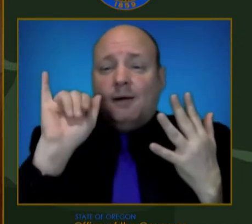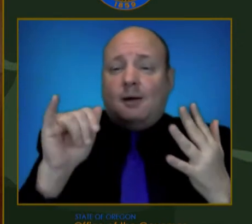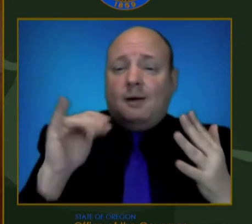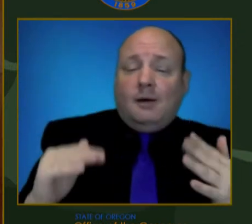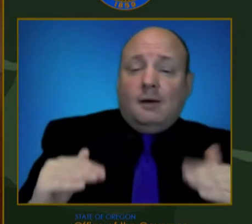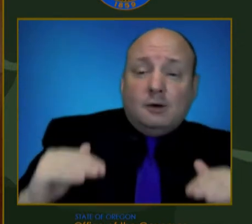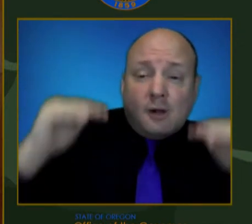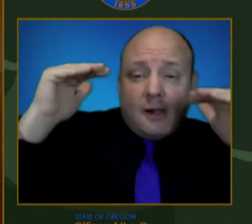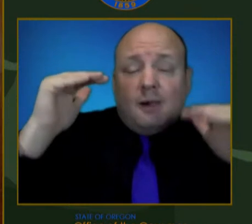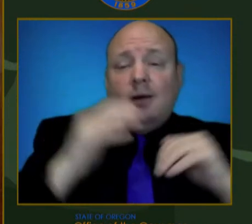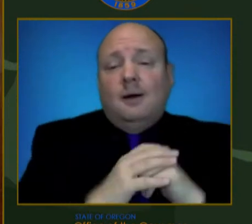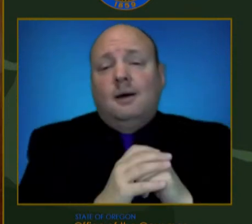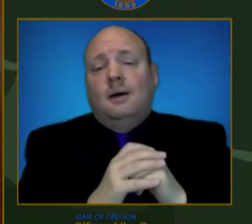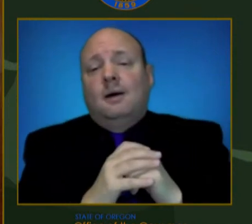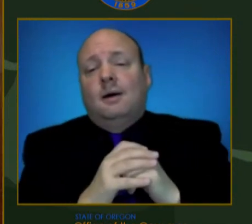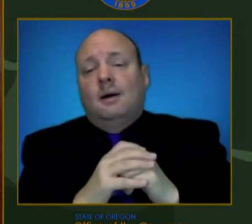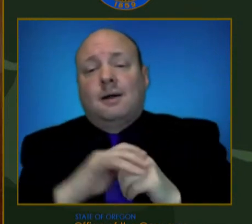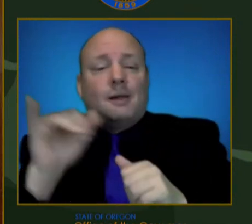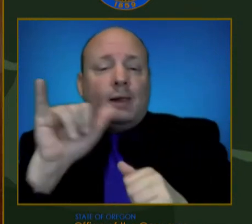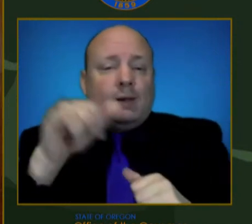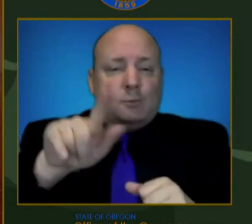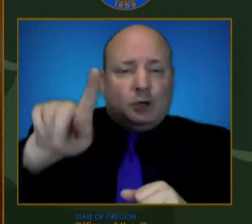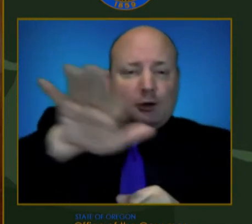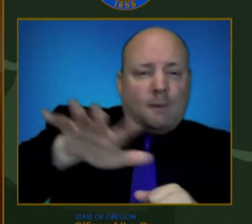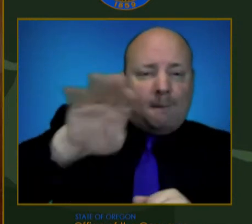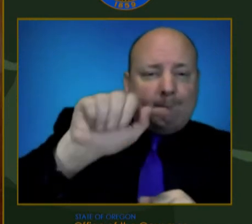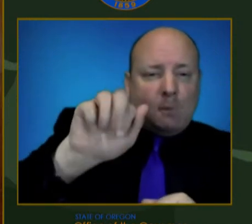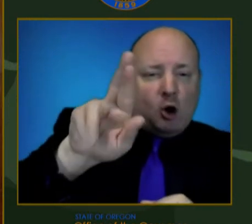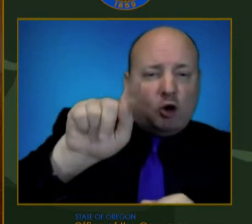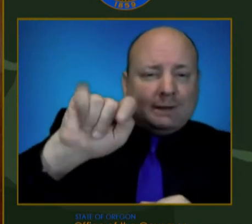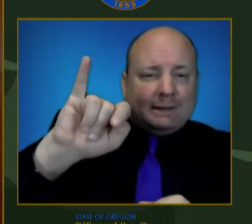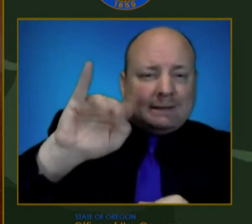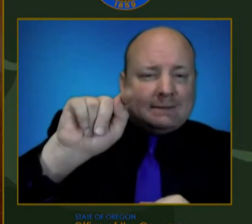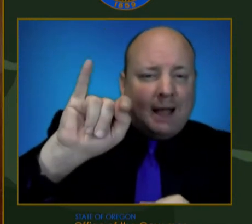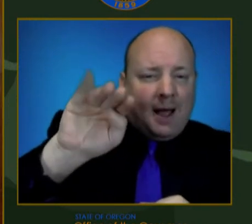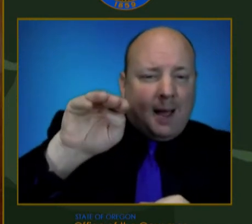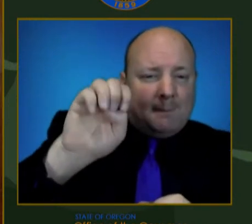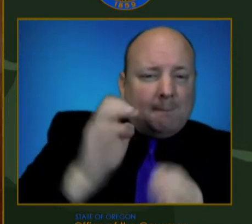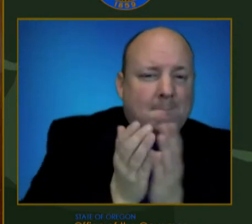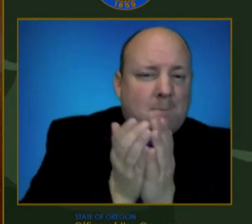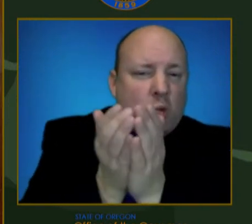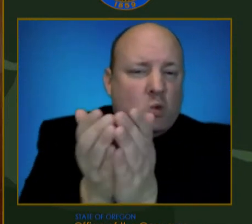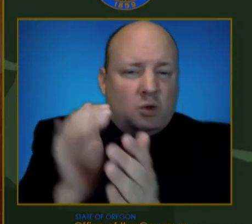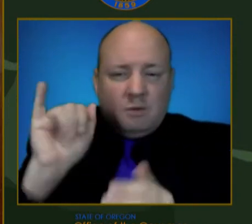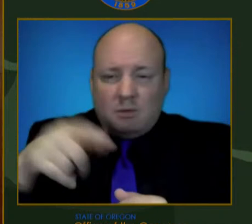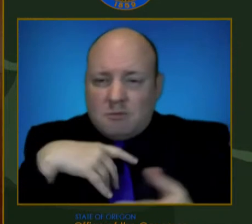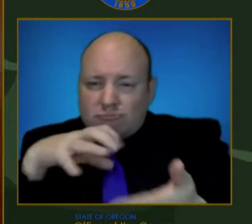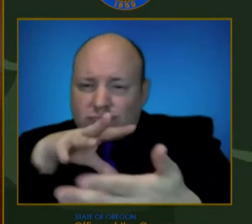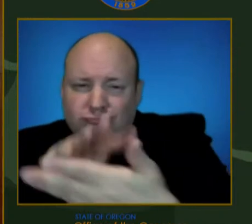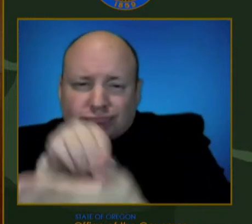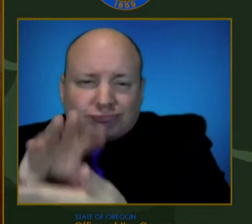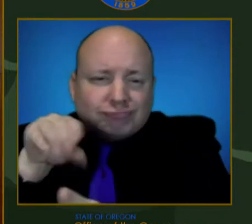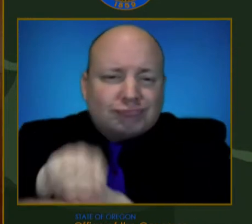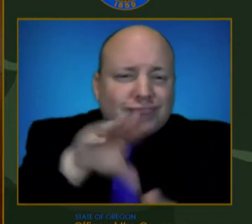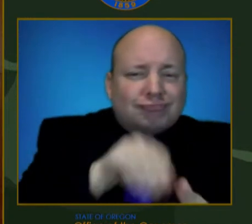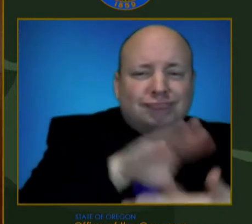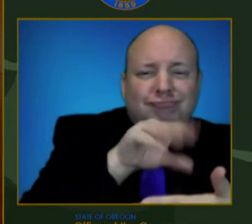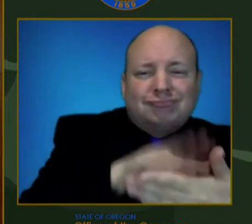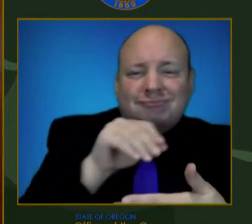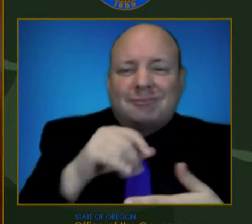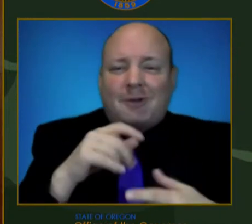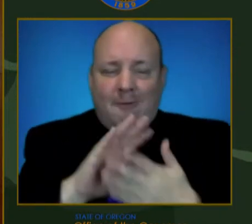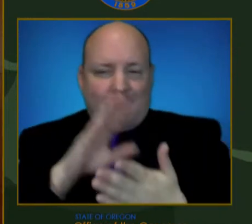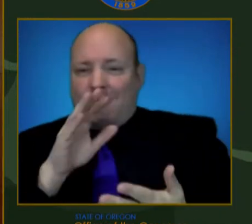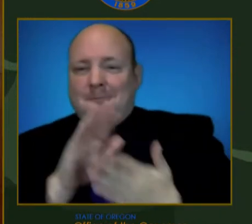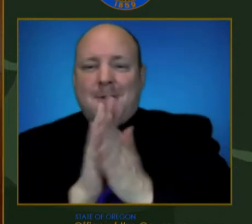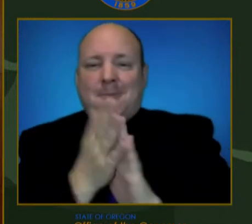engineer. In Ada's own words, being a first-generation student, daughter of an immigrant